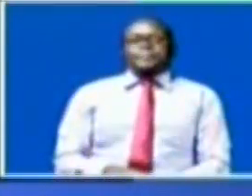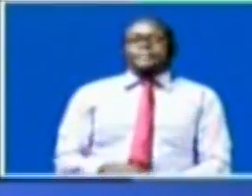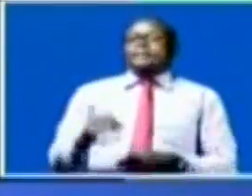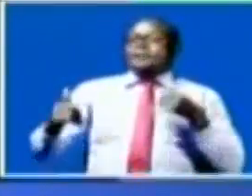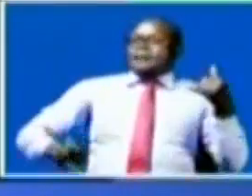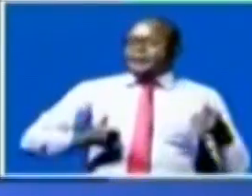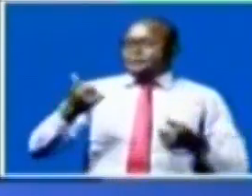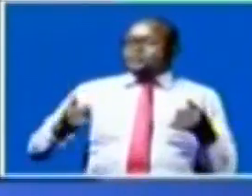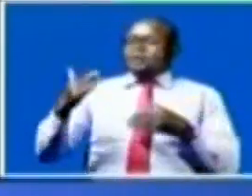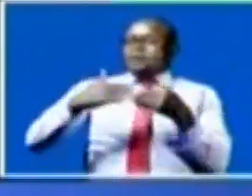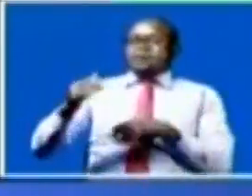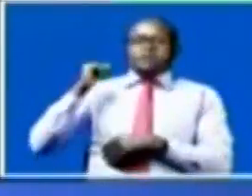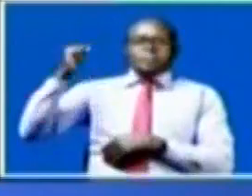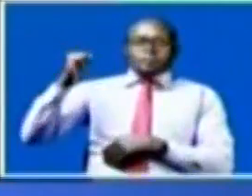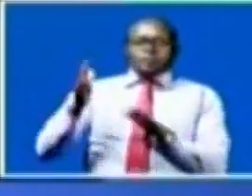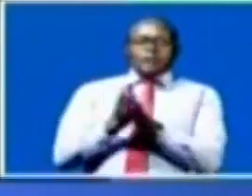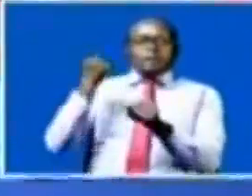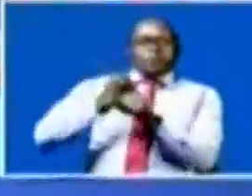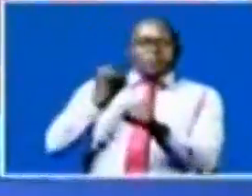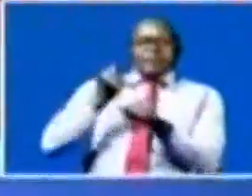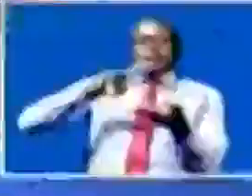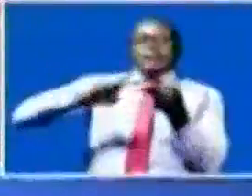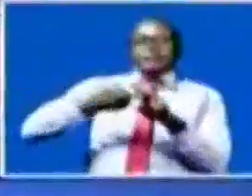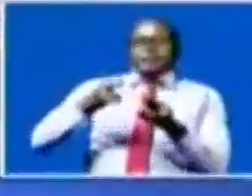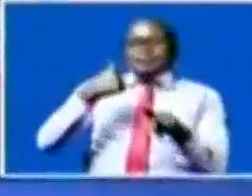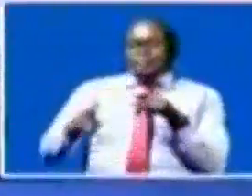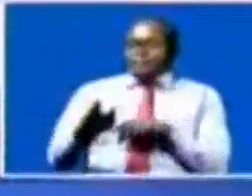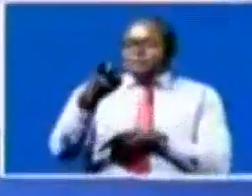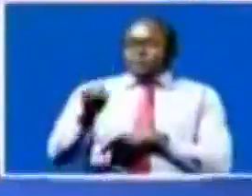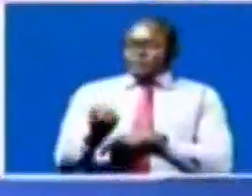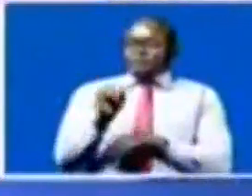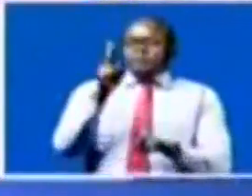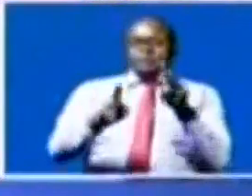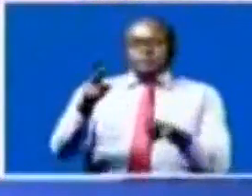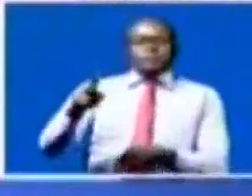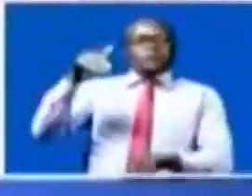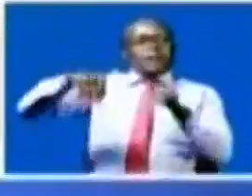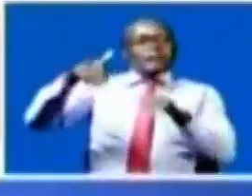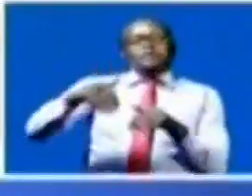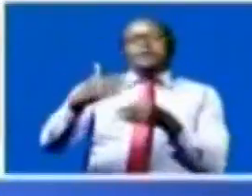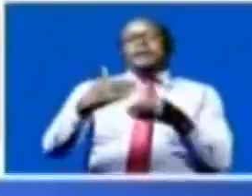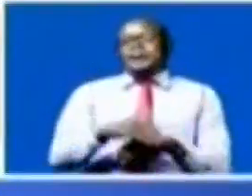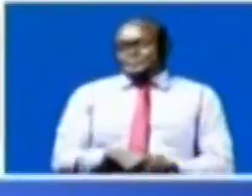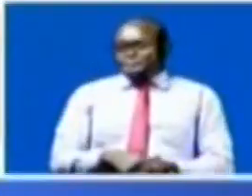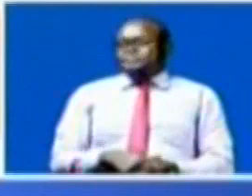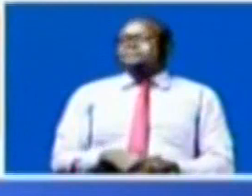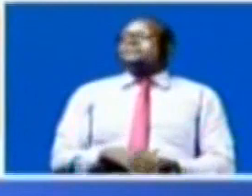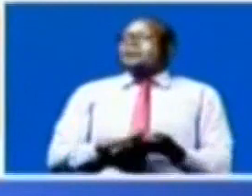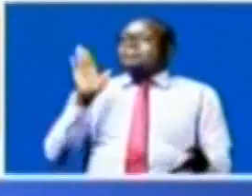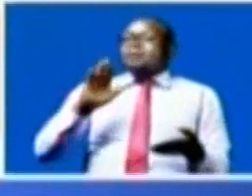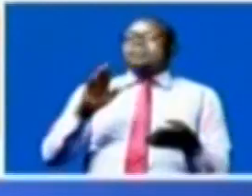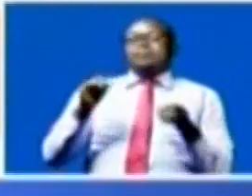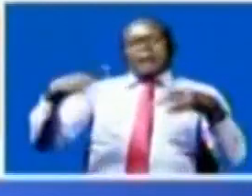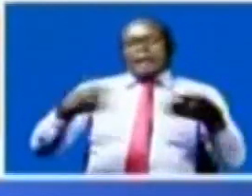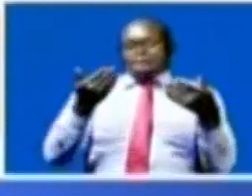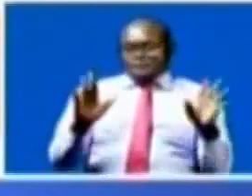enjoyed a close political and working relationship. But as the 2022 general election draws closer, the more it is becoming